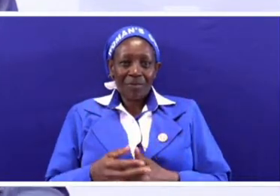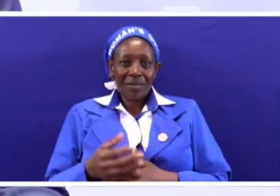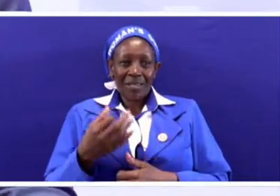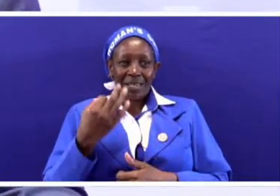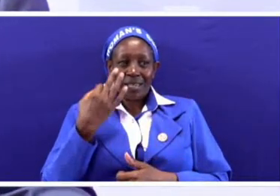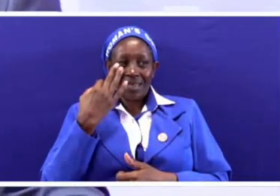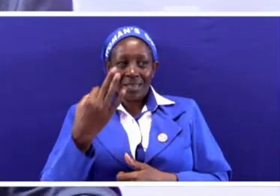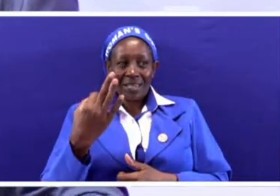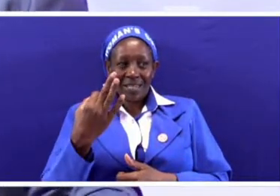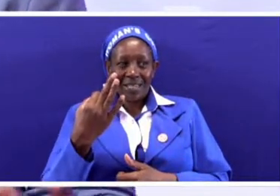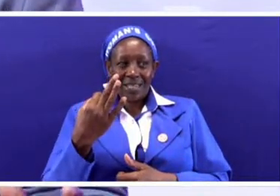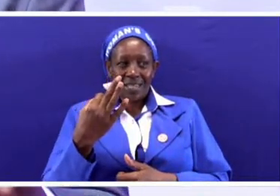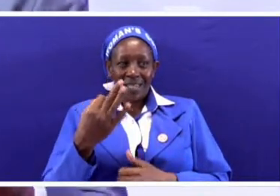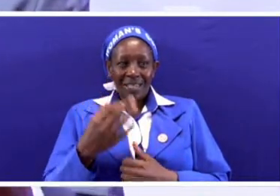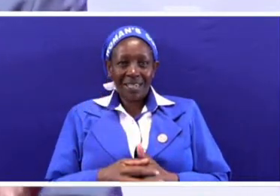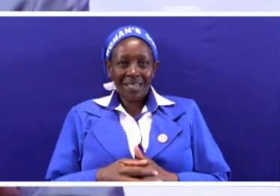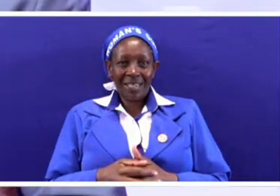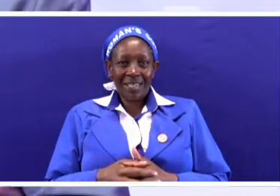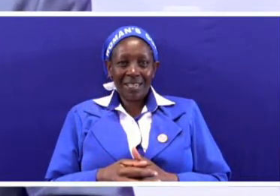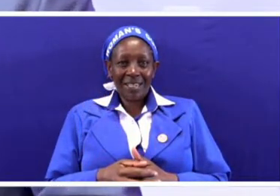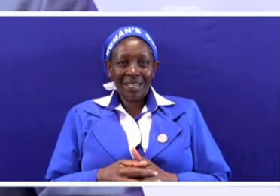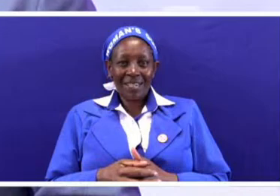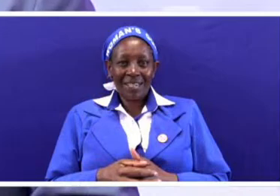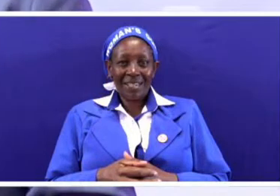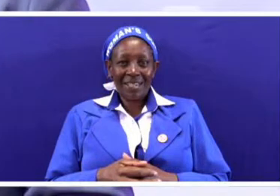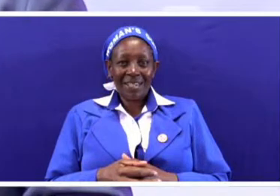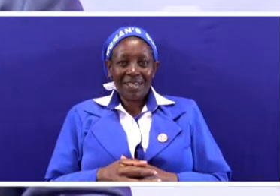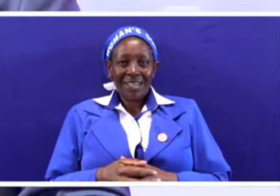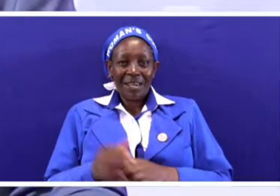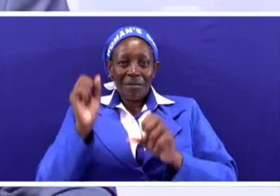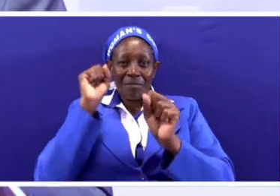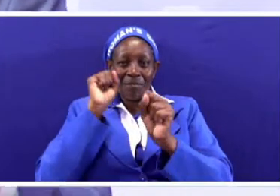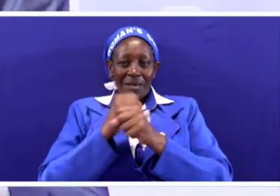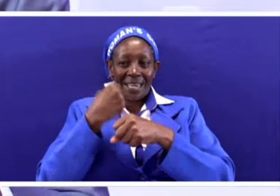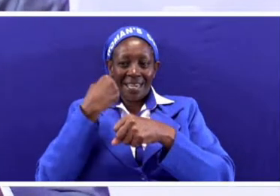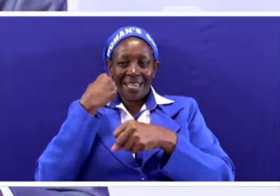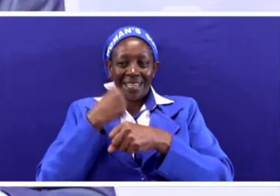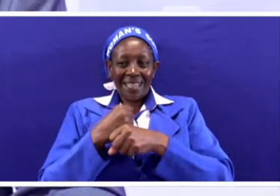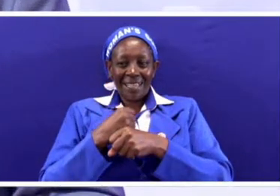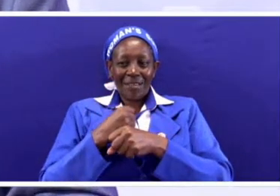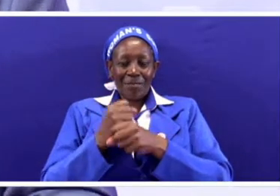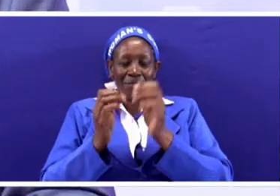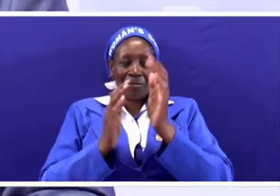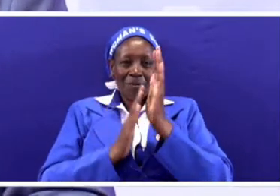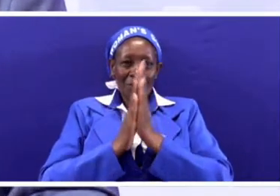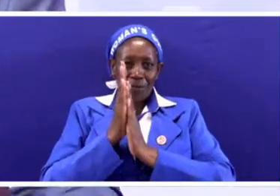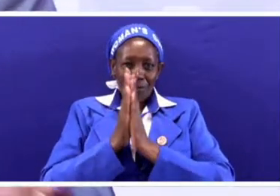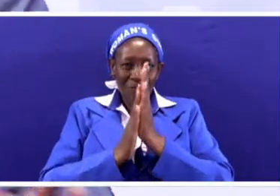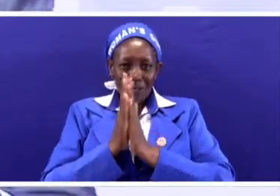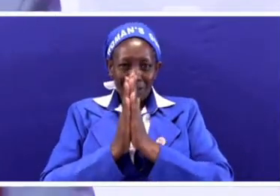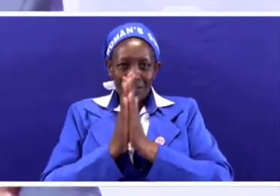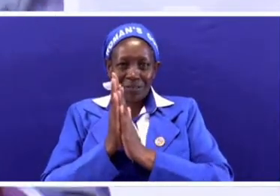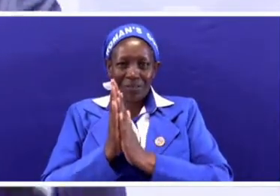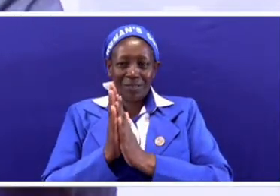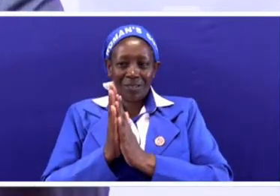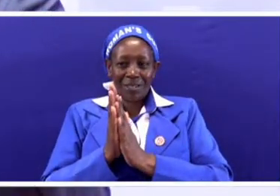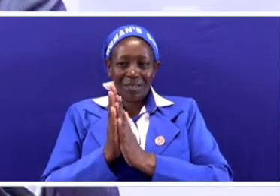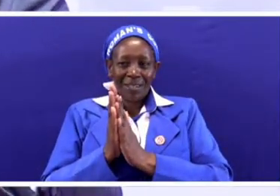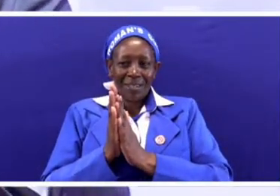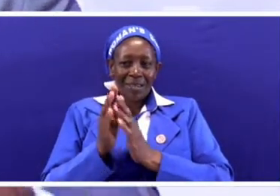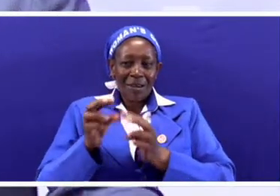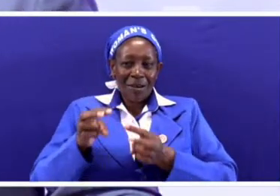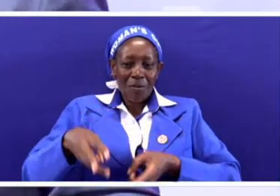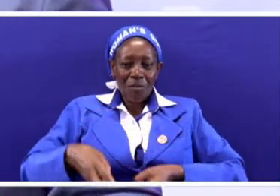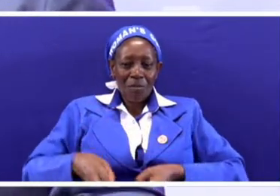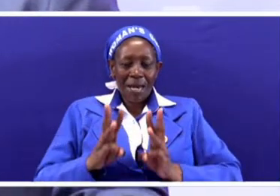method. And you also made them rhyme, like motivation, you know, method. There was a rhyme to